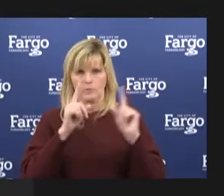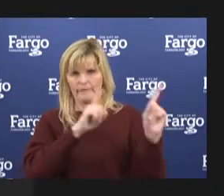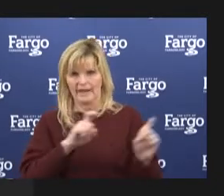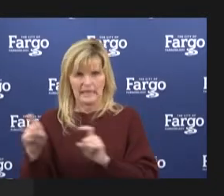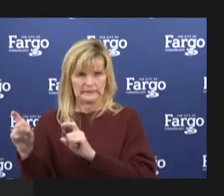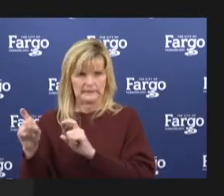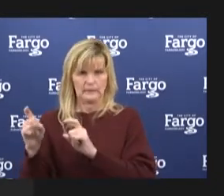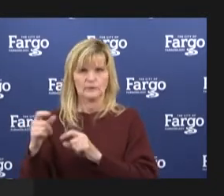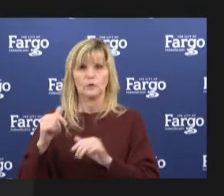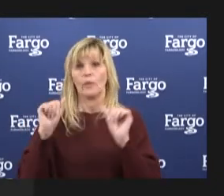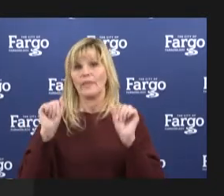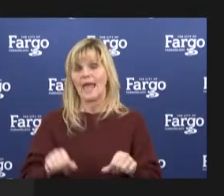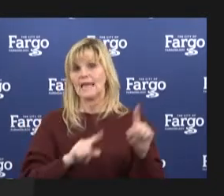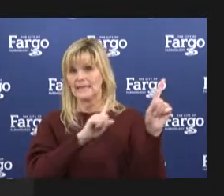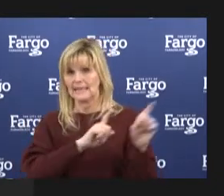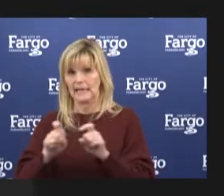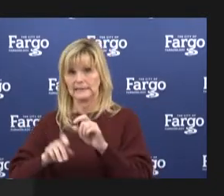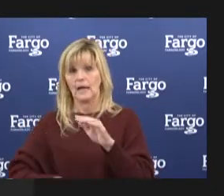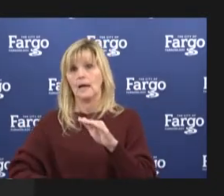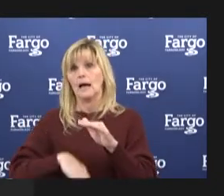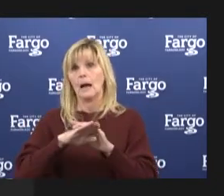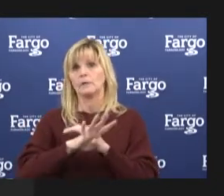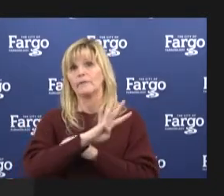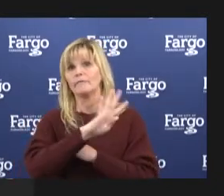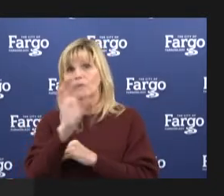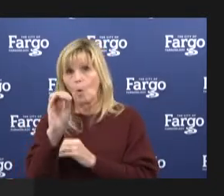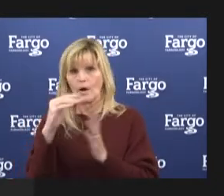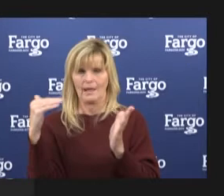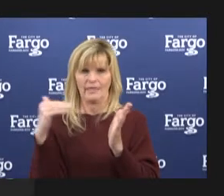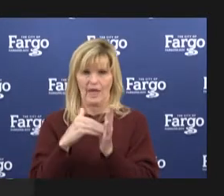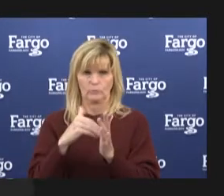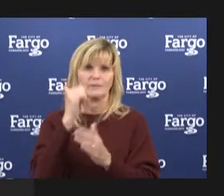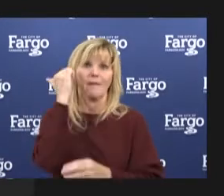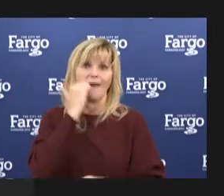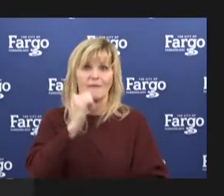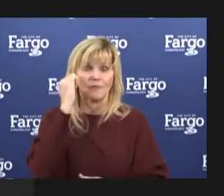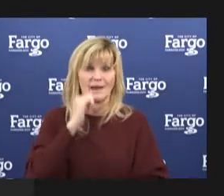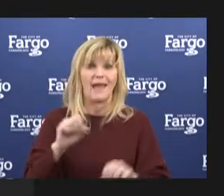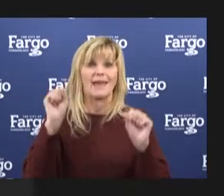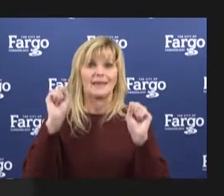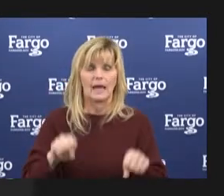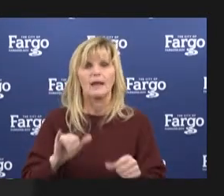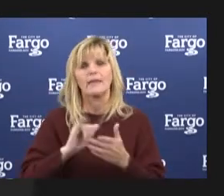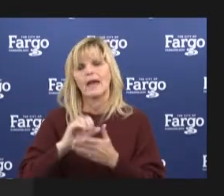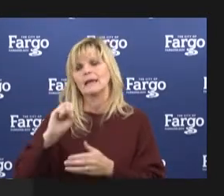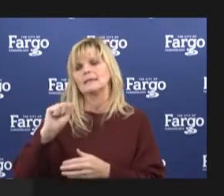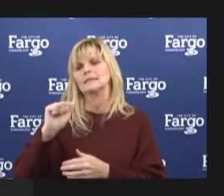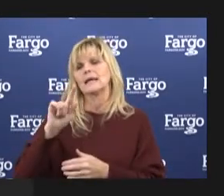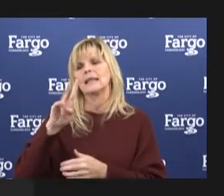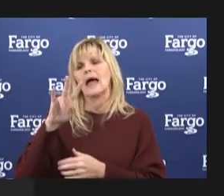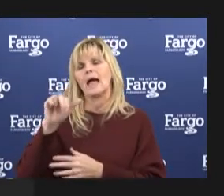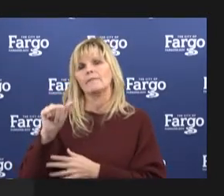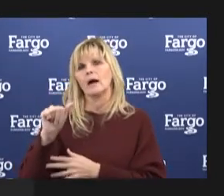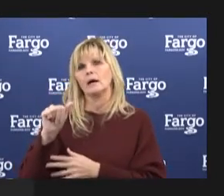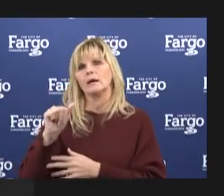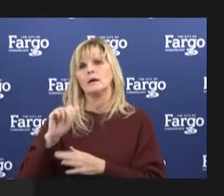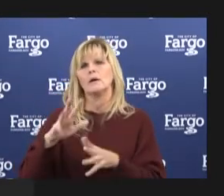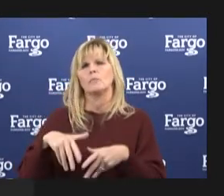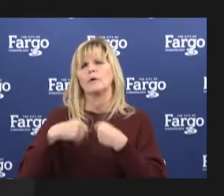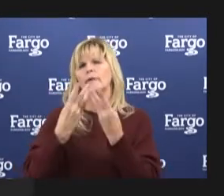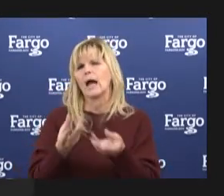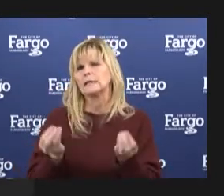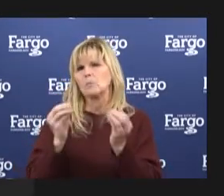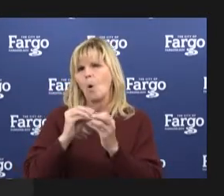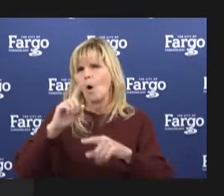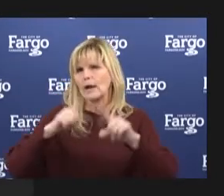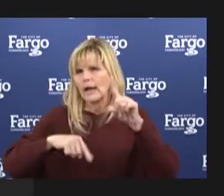So they'll be able to test up to 40,000 per day. That saliva testing does add some diversity to the